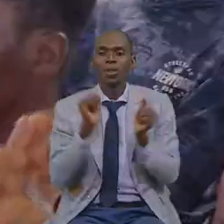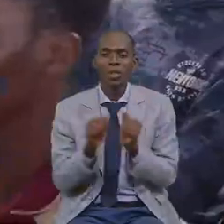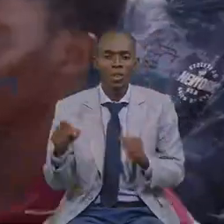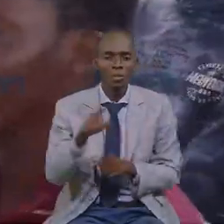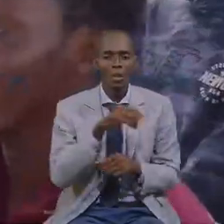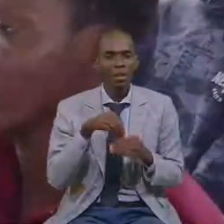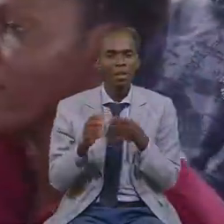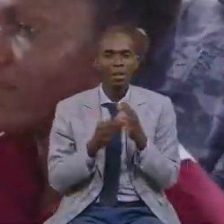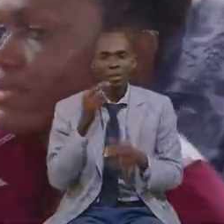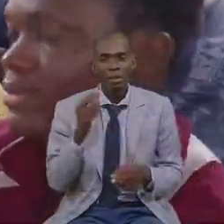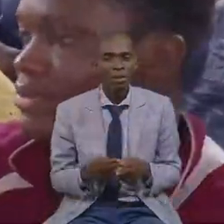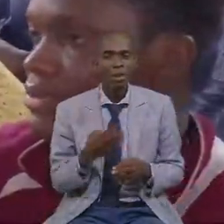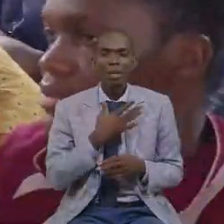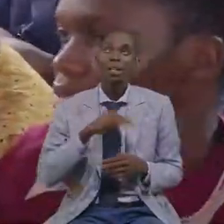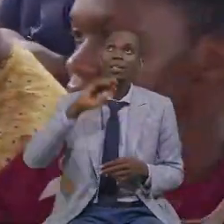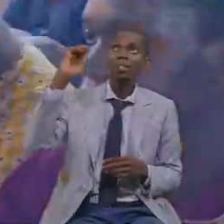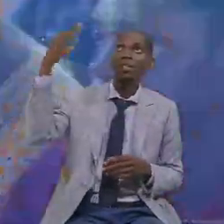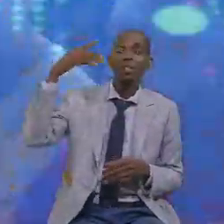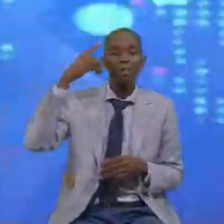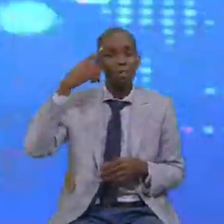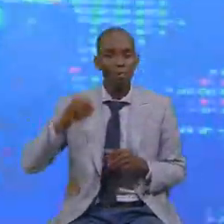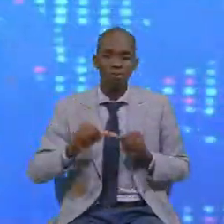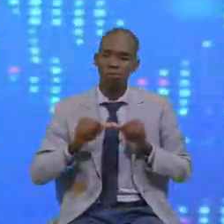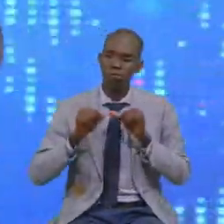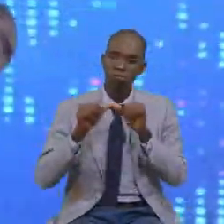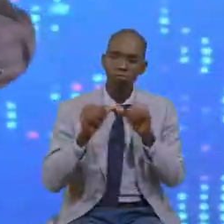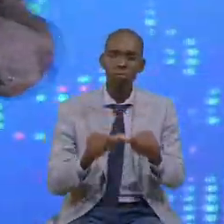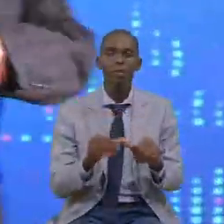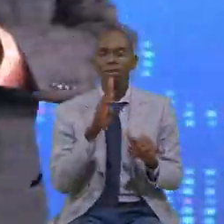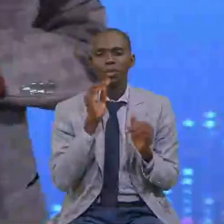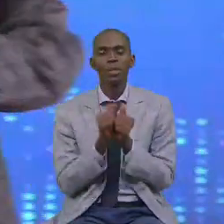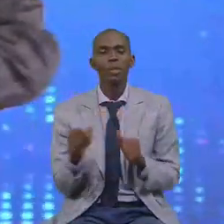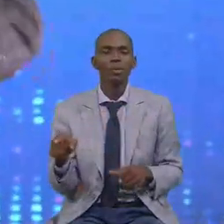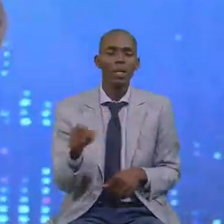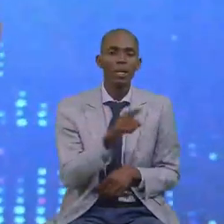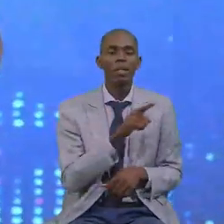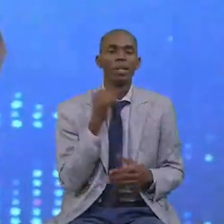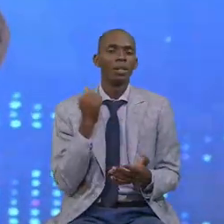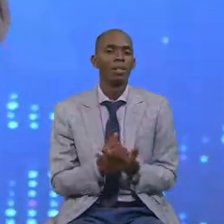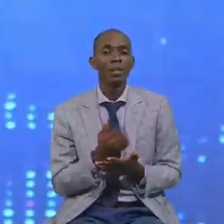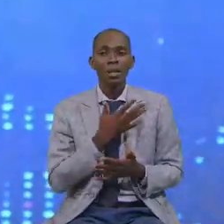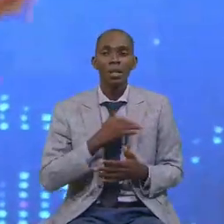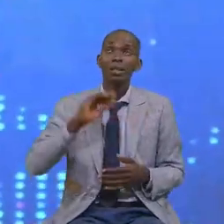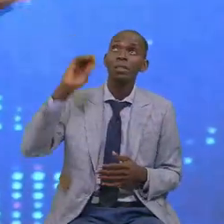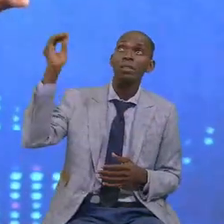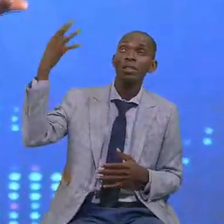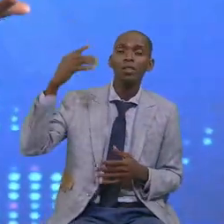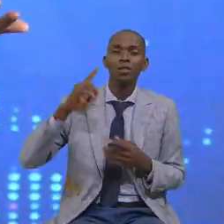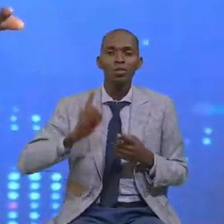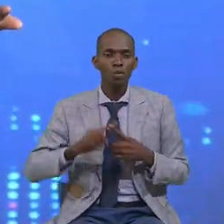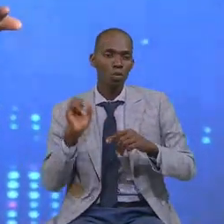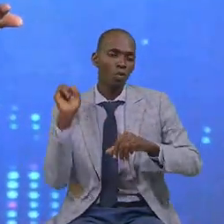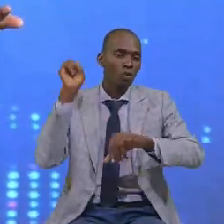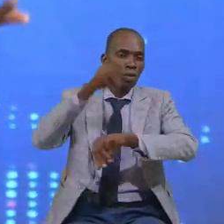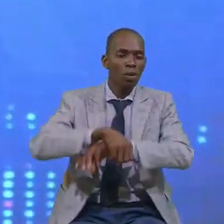And grace for steadfastness be with you. and grace to overcome